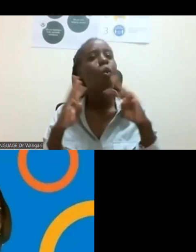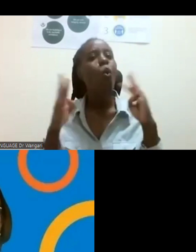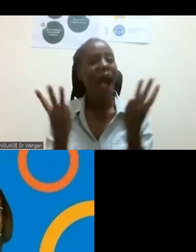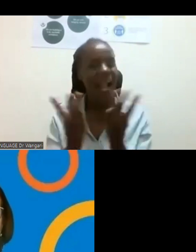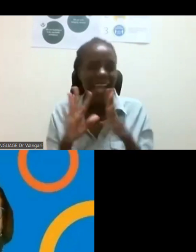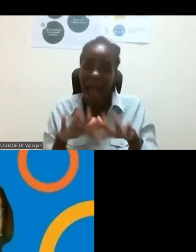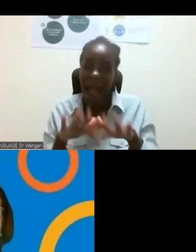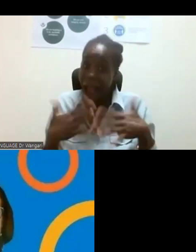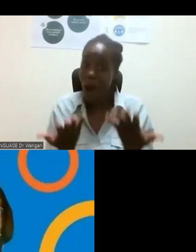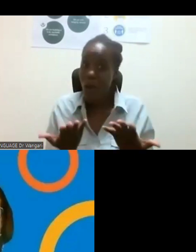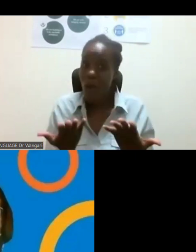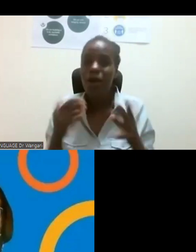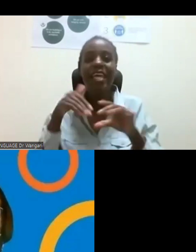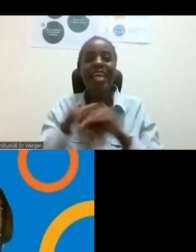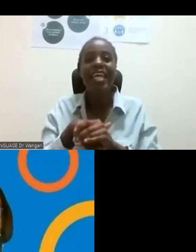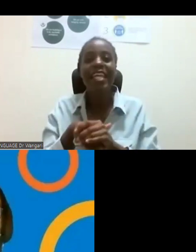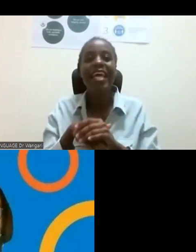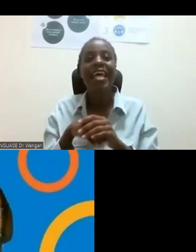to FGMC?